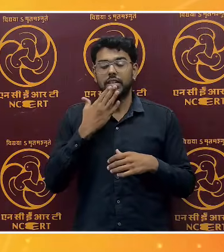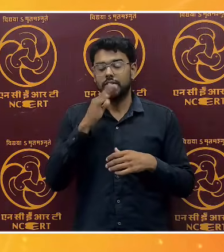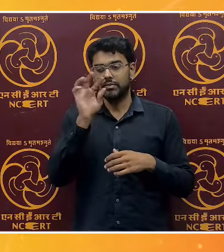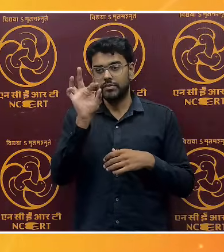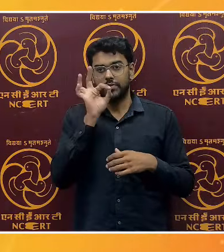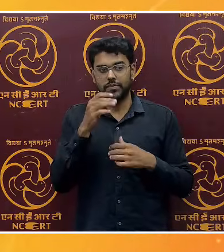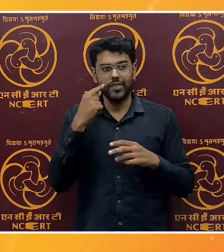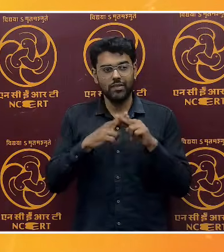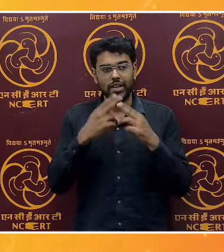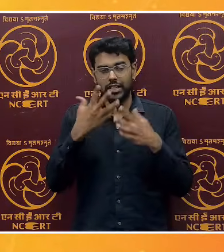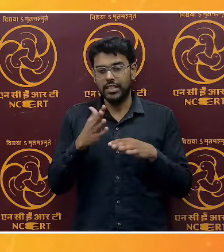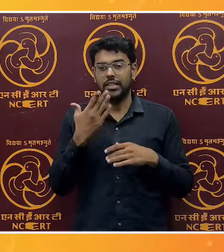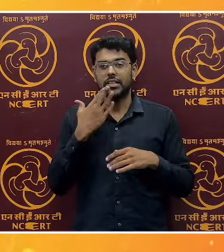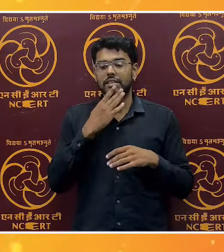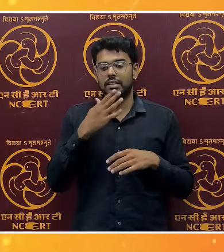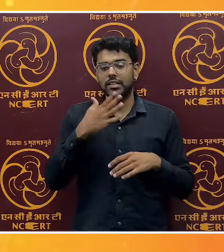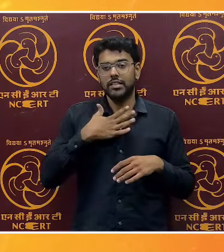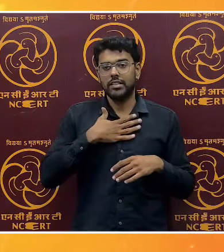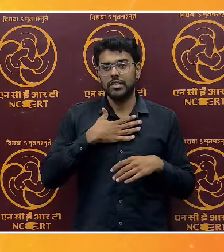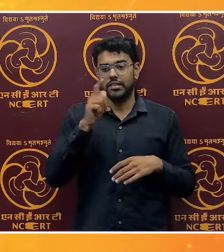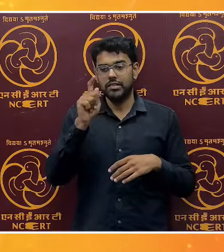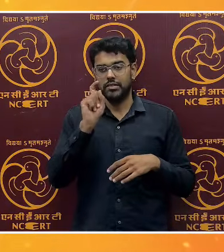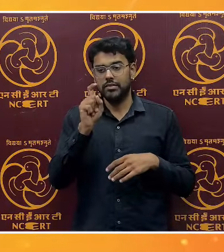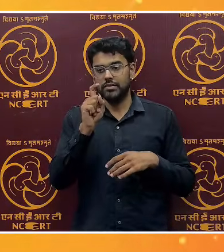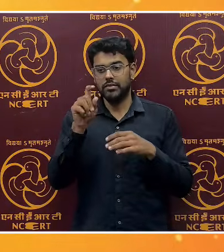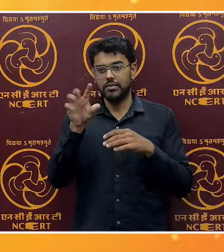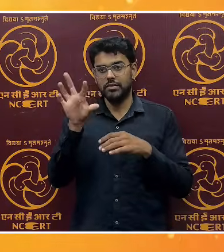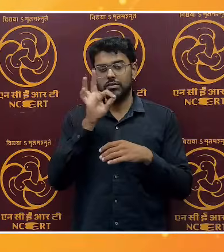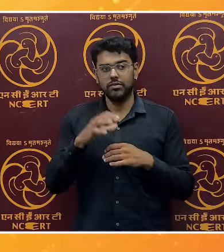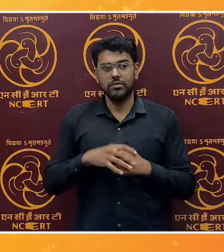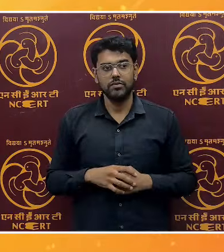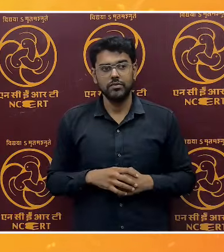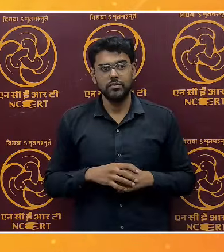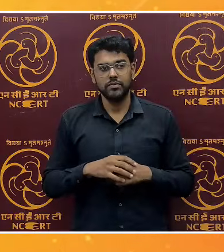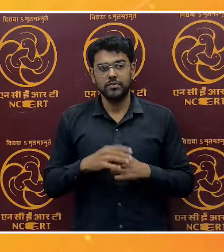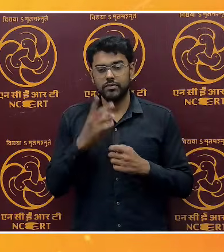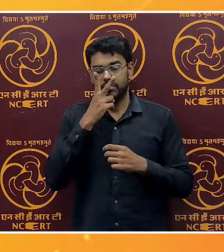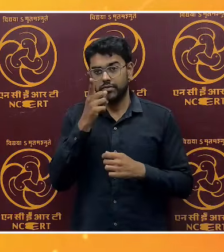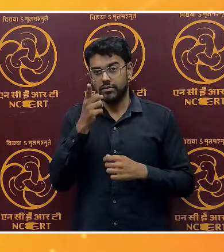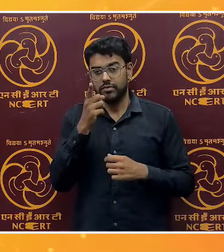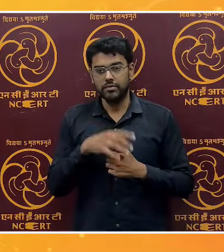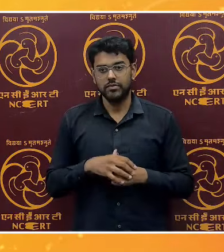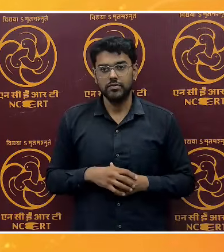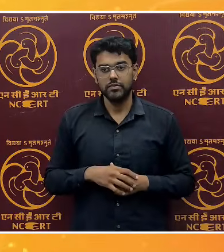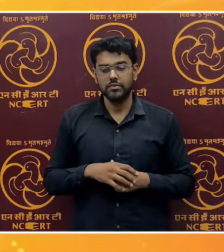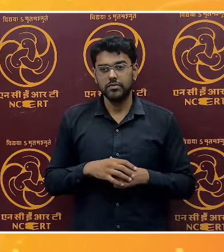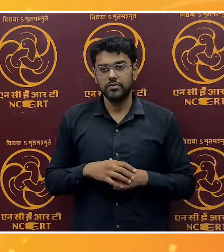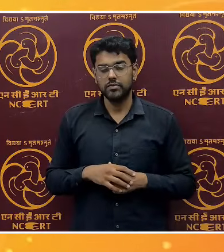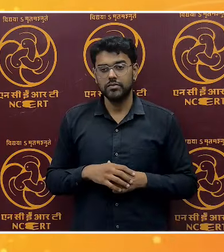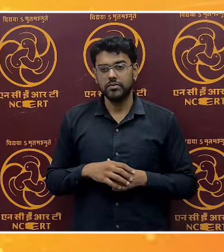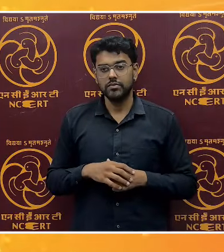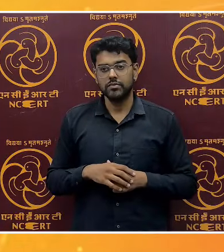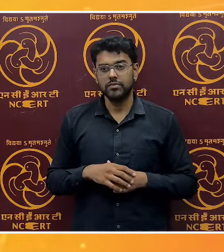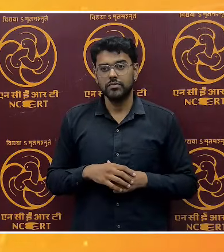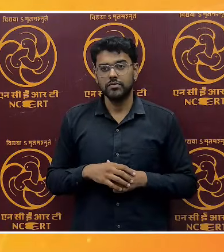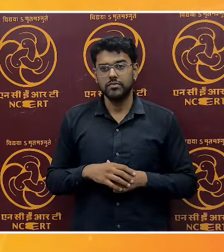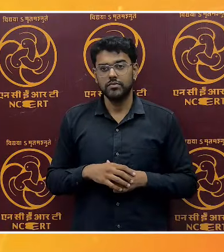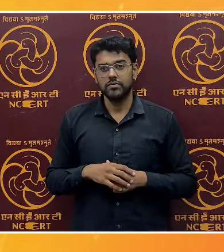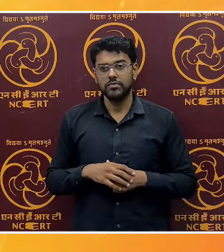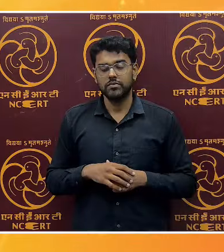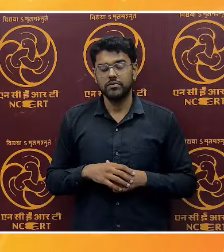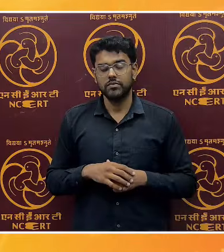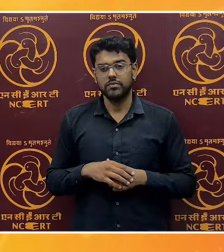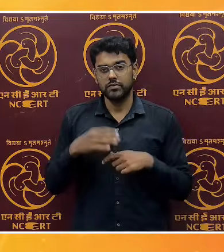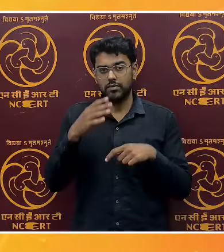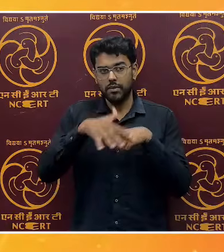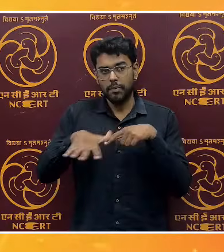the green, it will pick all the green. Oh, wow. Okay. Yes. Now you can see we can, the